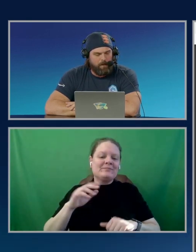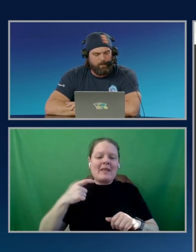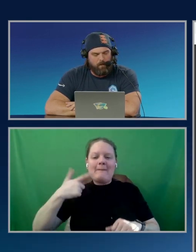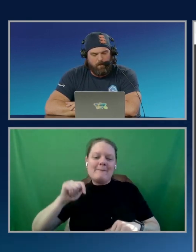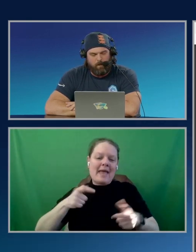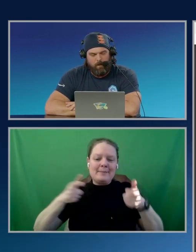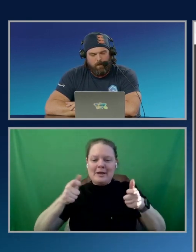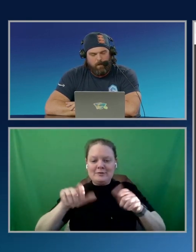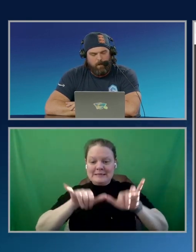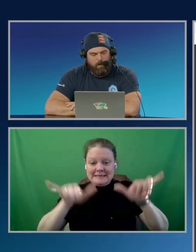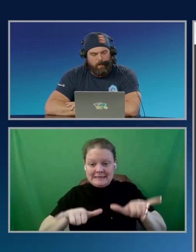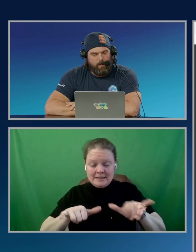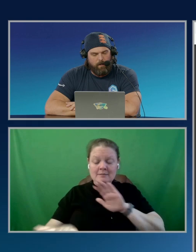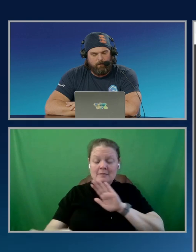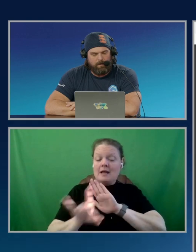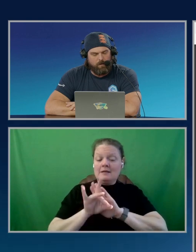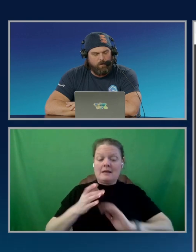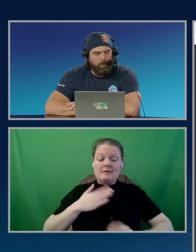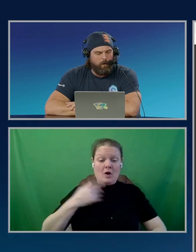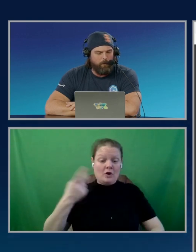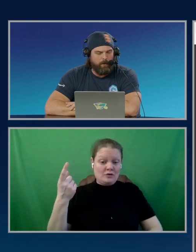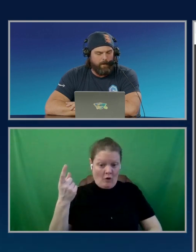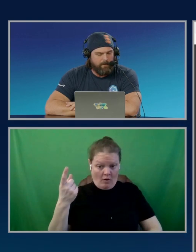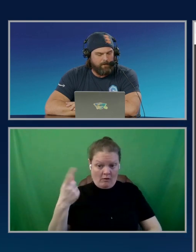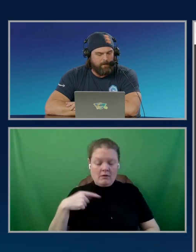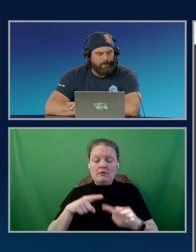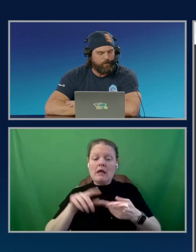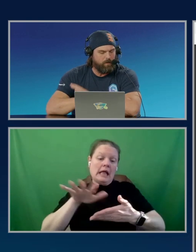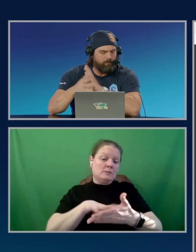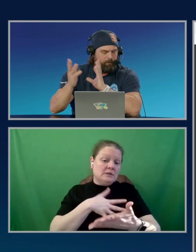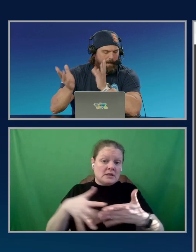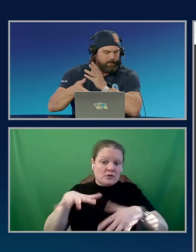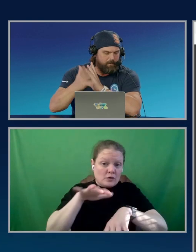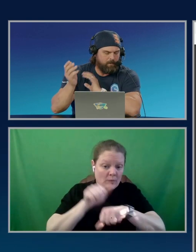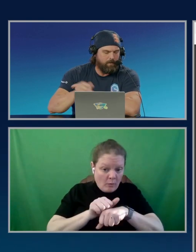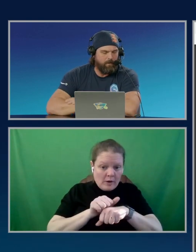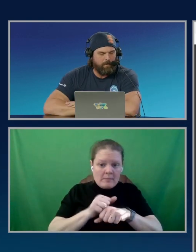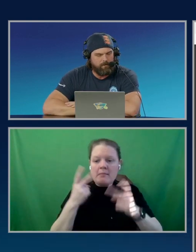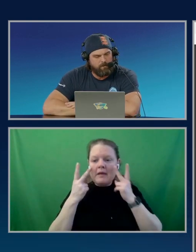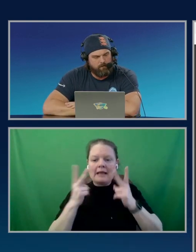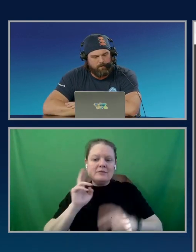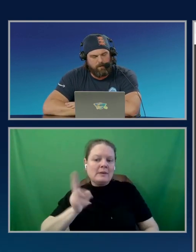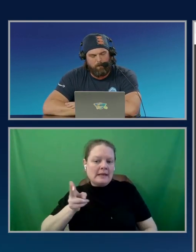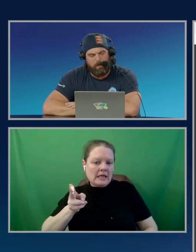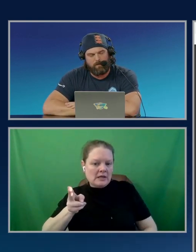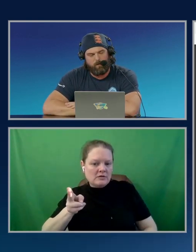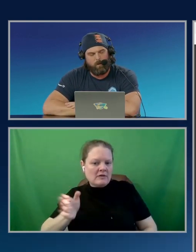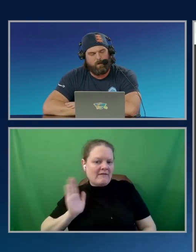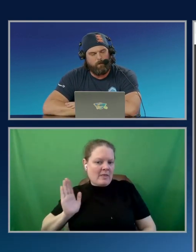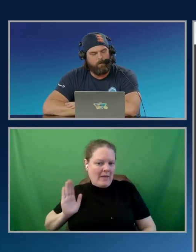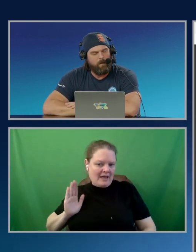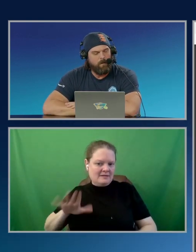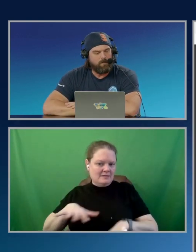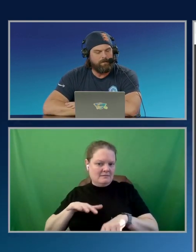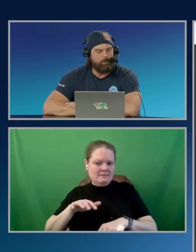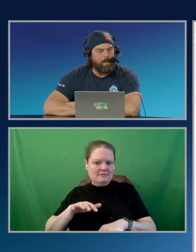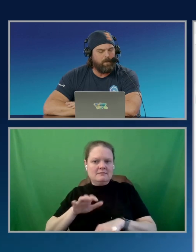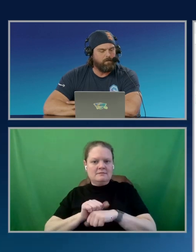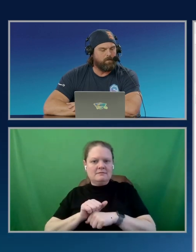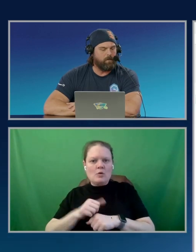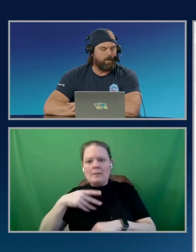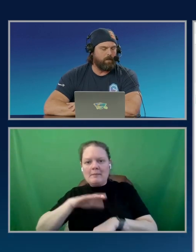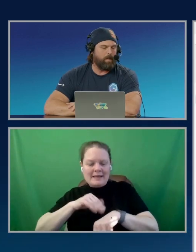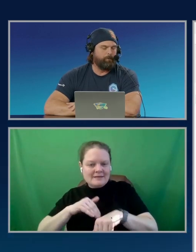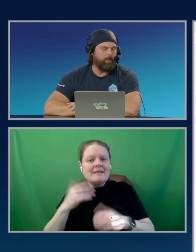select my dog, I can schedule an appointment, and I can see the history of past. And that's the application we're working with. So let's get